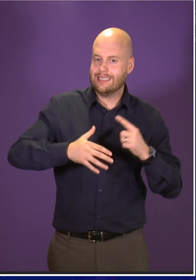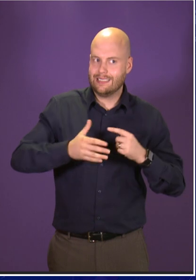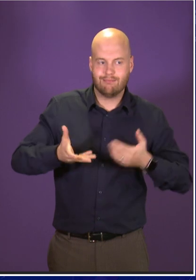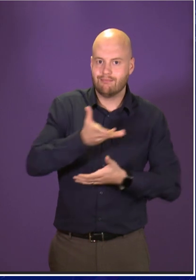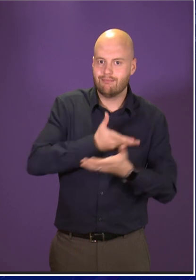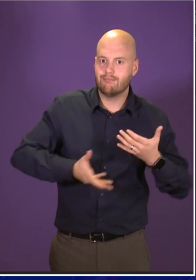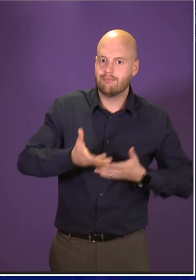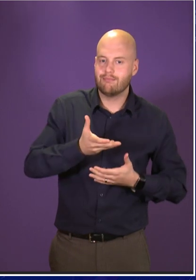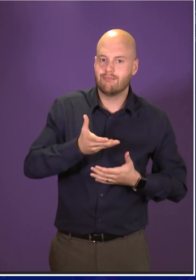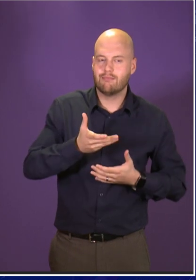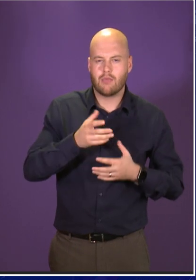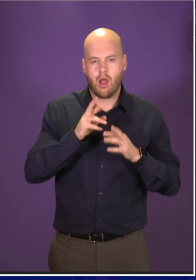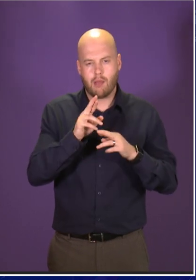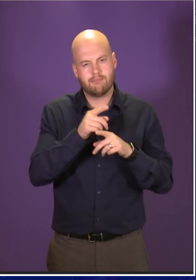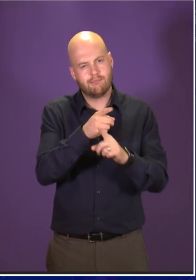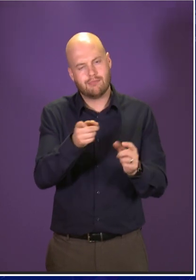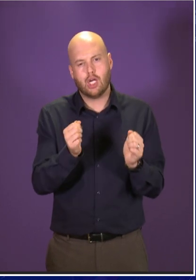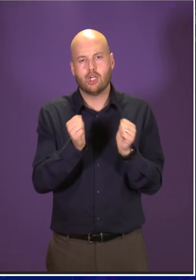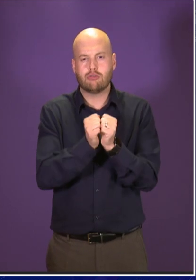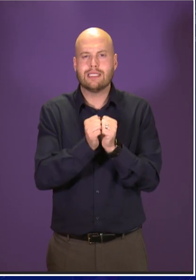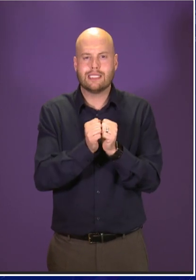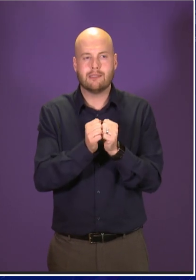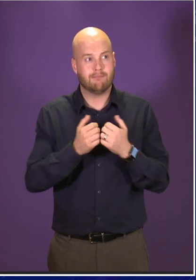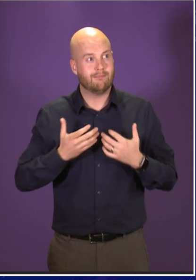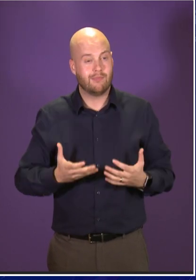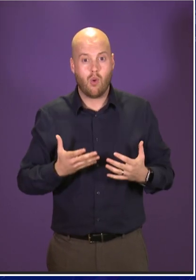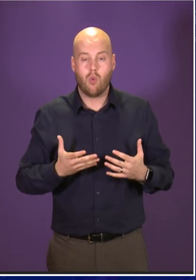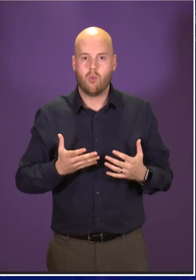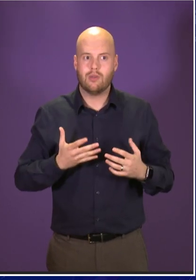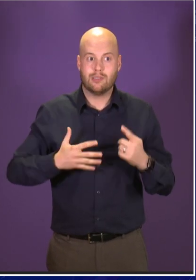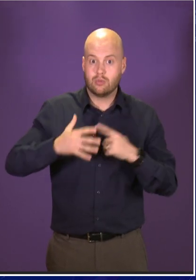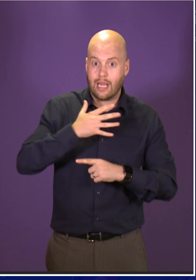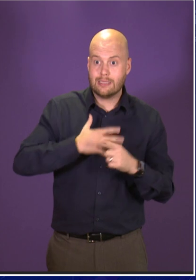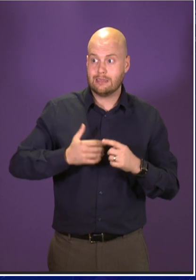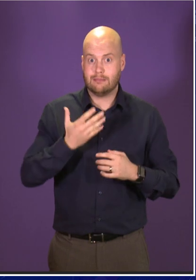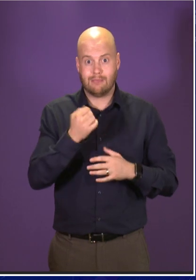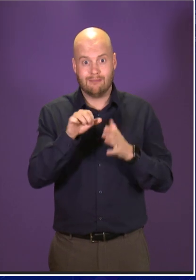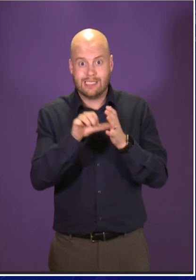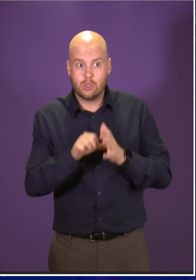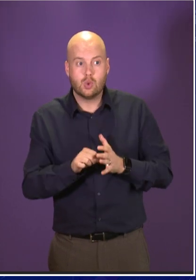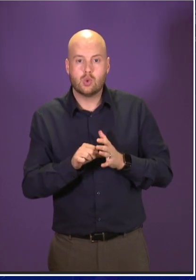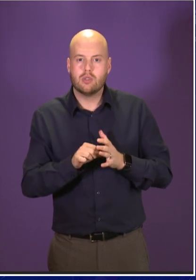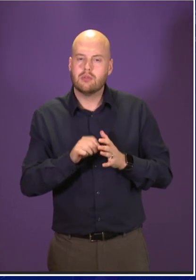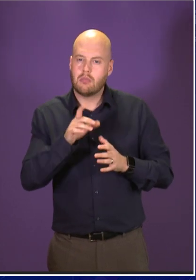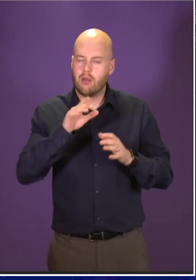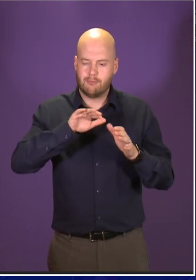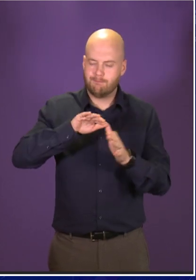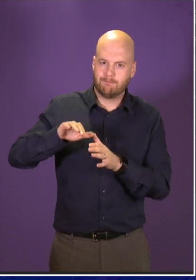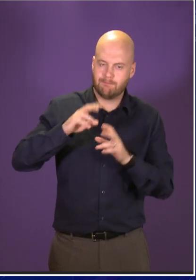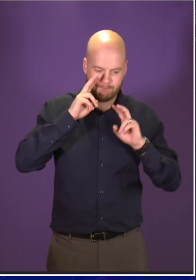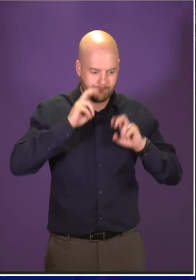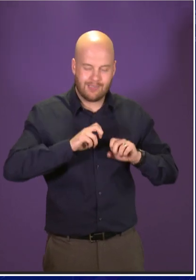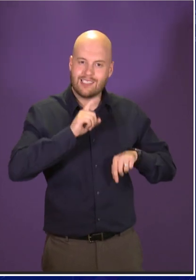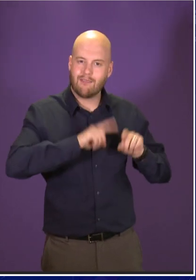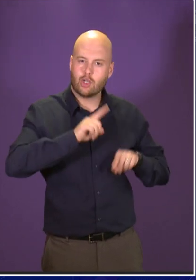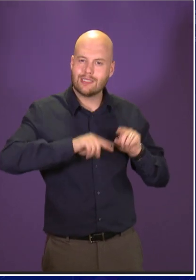when of great geopolitical and societal upheaval, exploring this diversity is of paramount